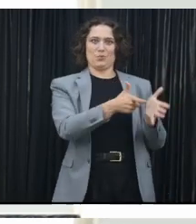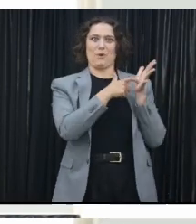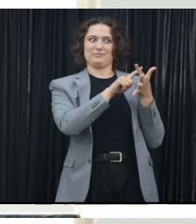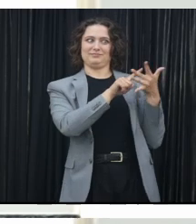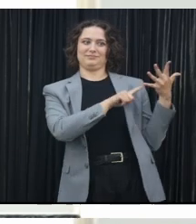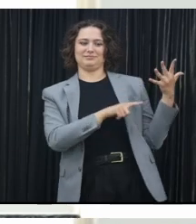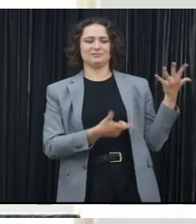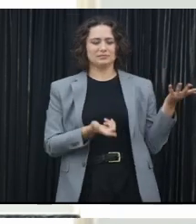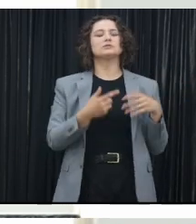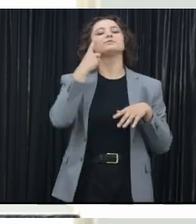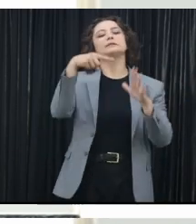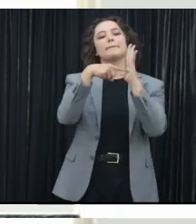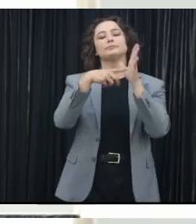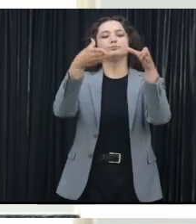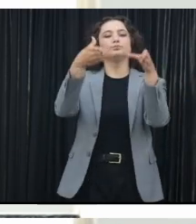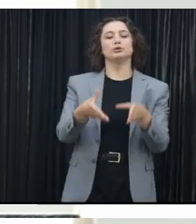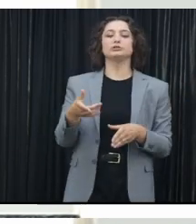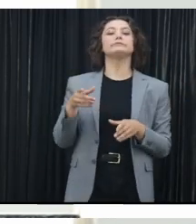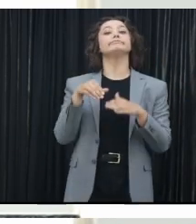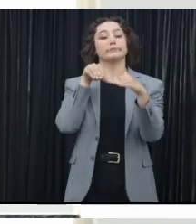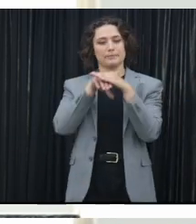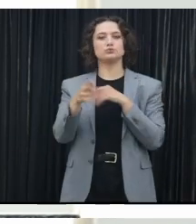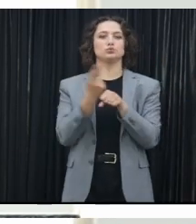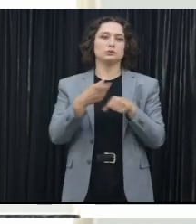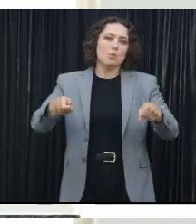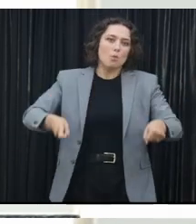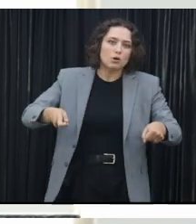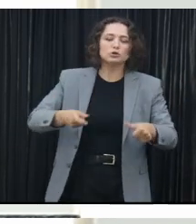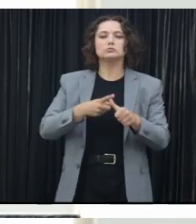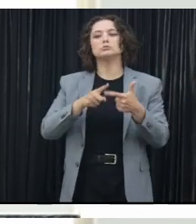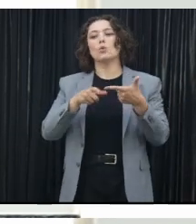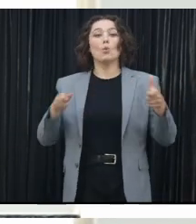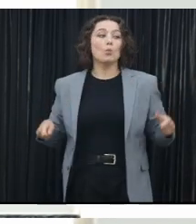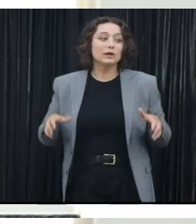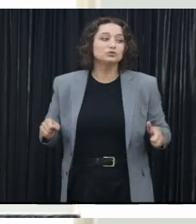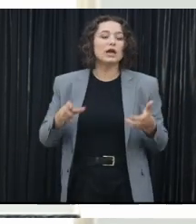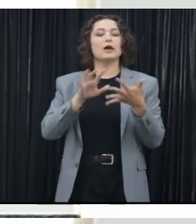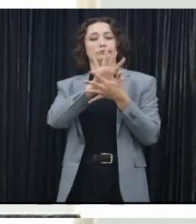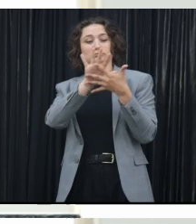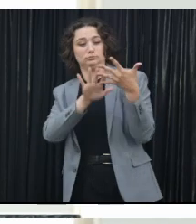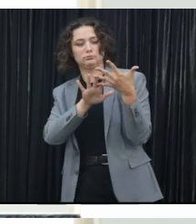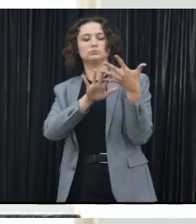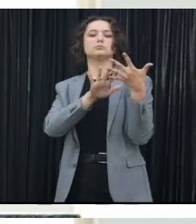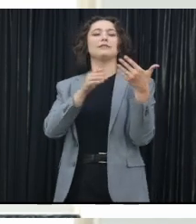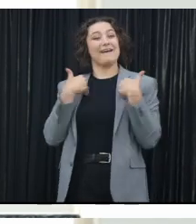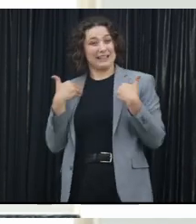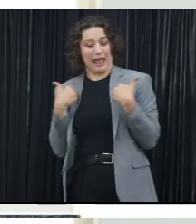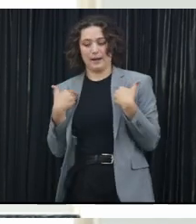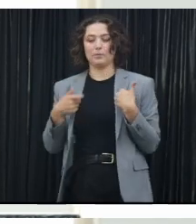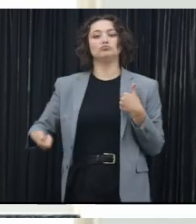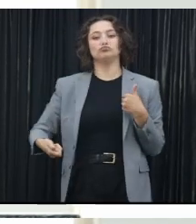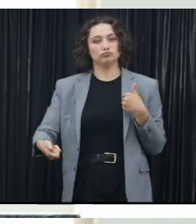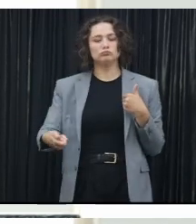instance, somebody comes in using a walker, uses a wheelchair, has an animal with them. It would be unfair to say, prove to